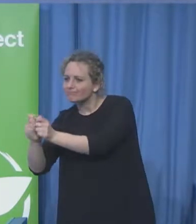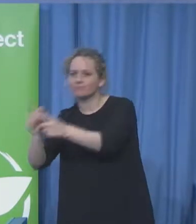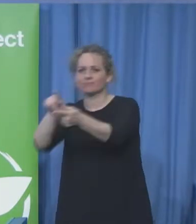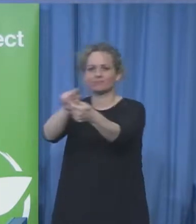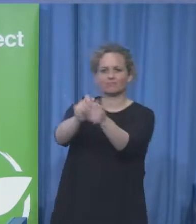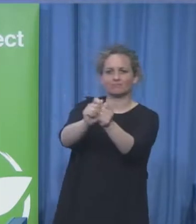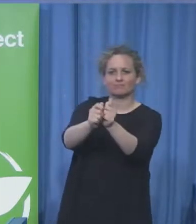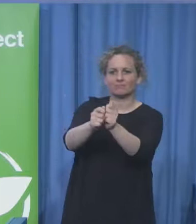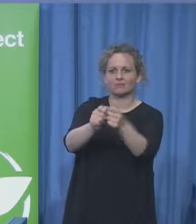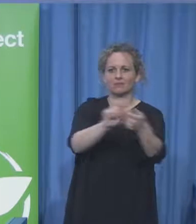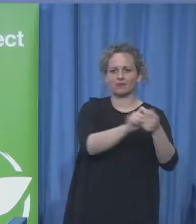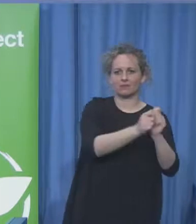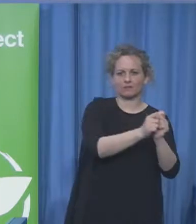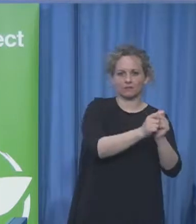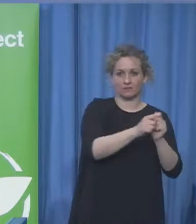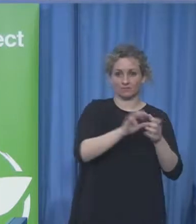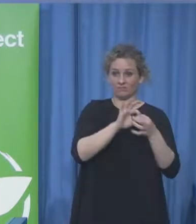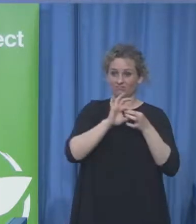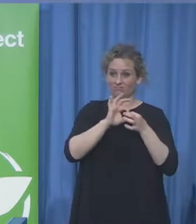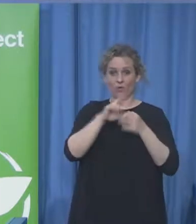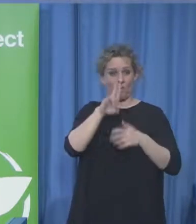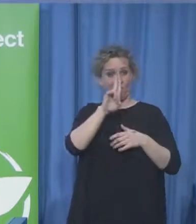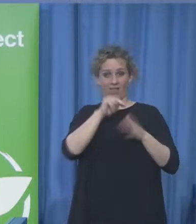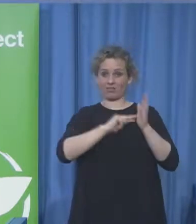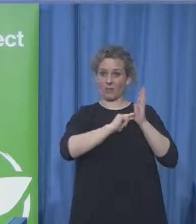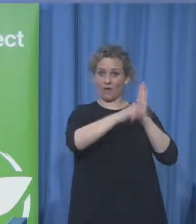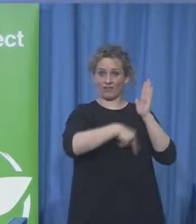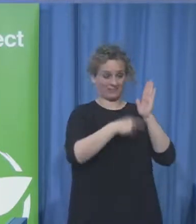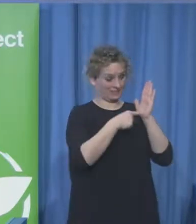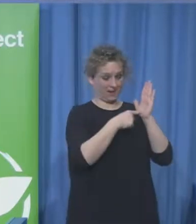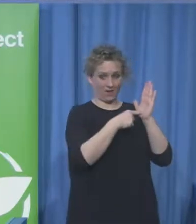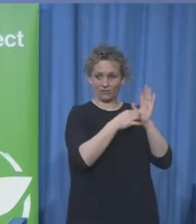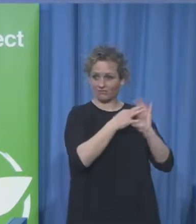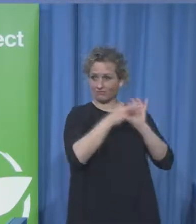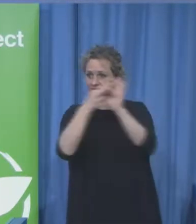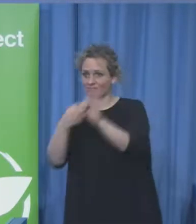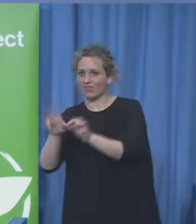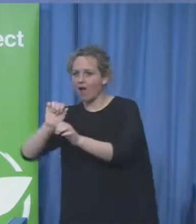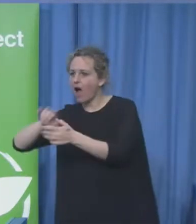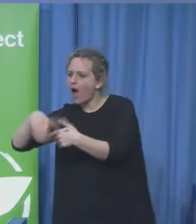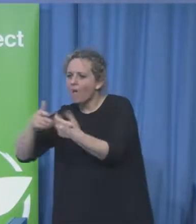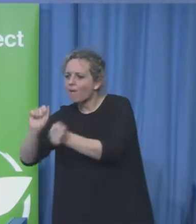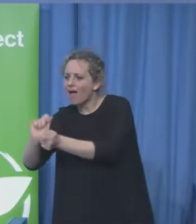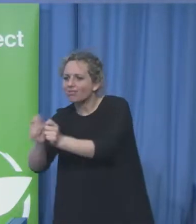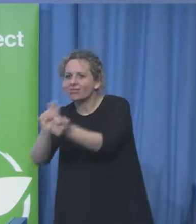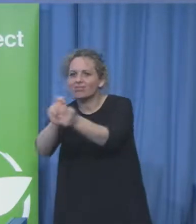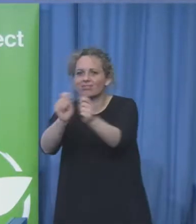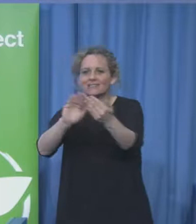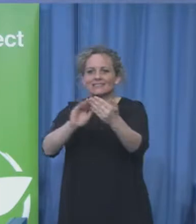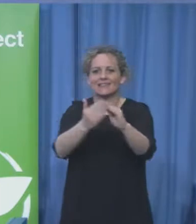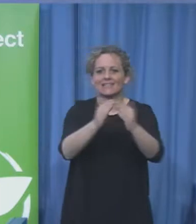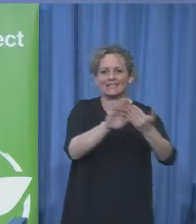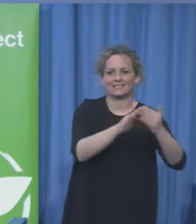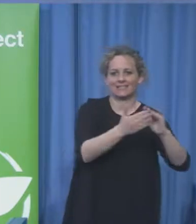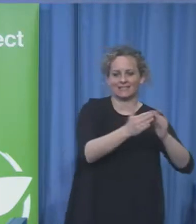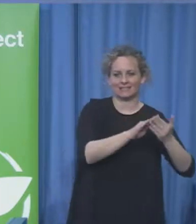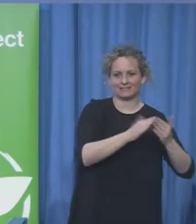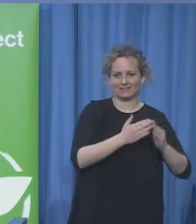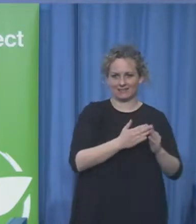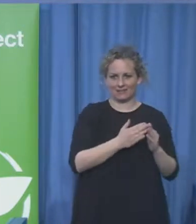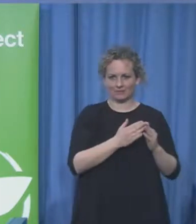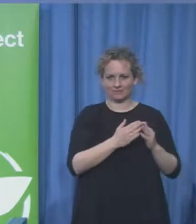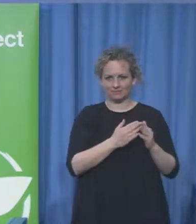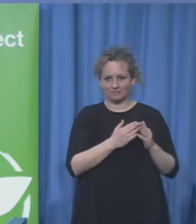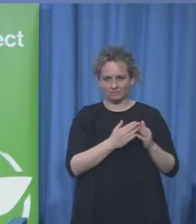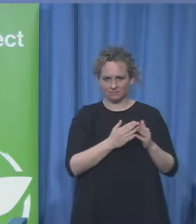and the 2030 agenda with the Sustainable Development Goals are actually going to be implemented by city governments.